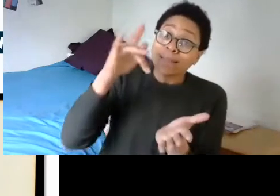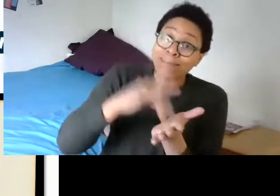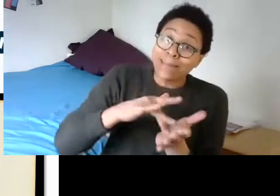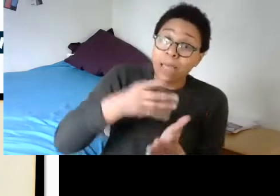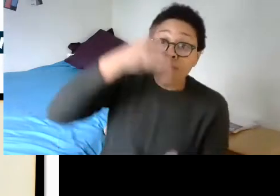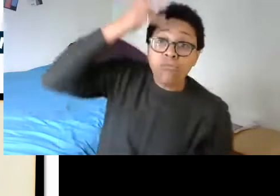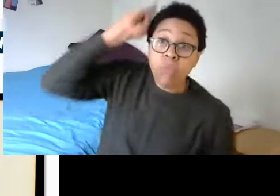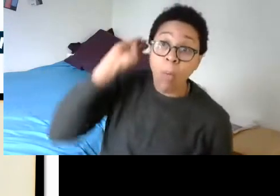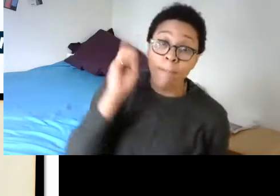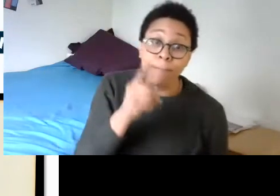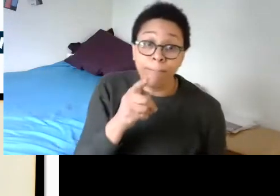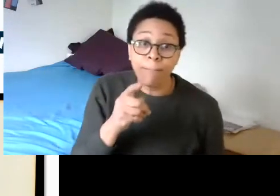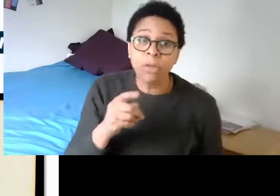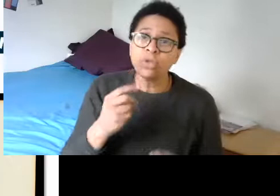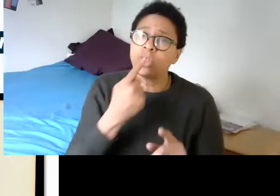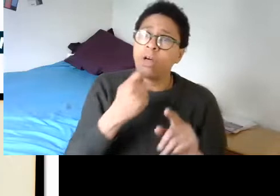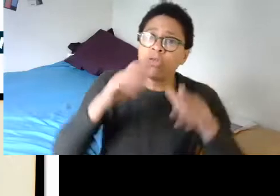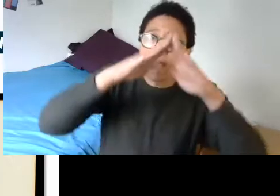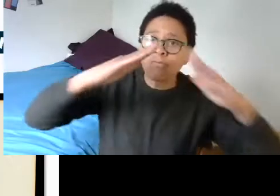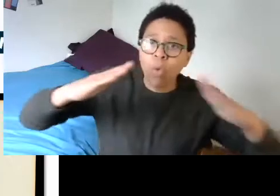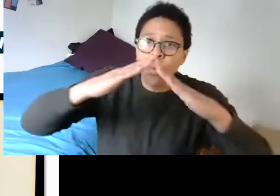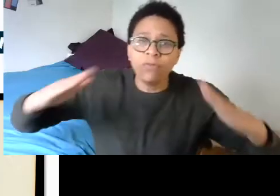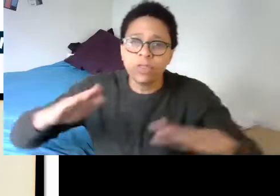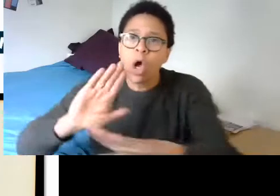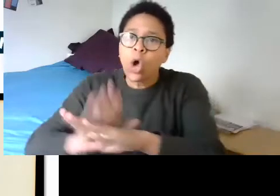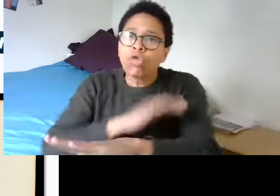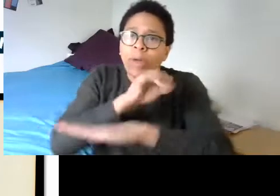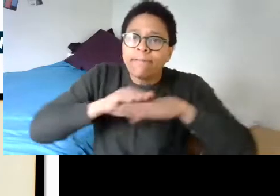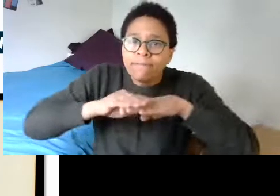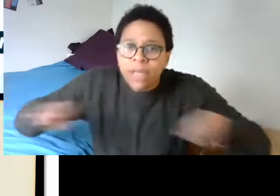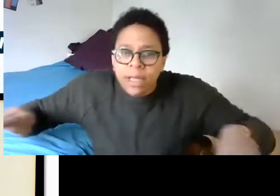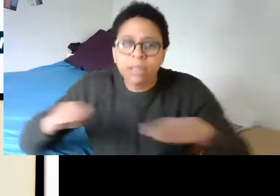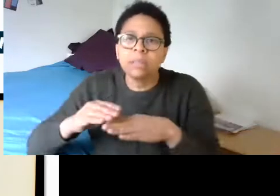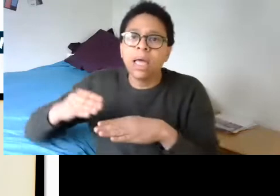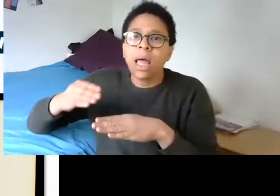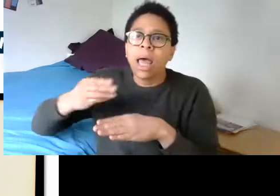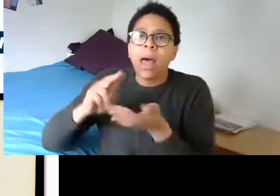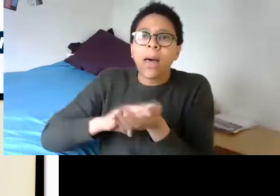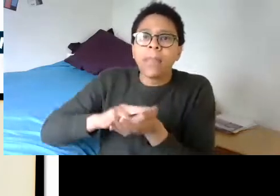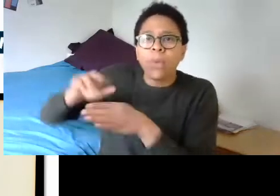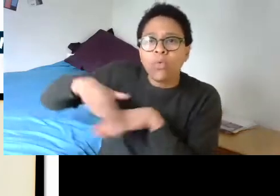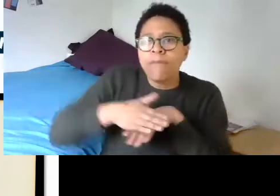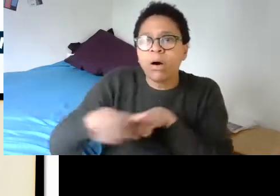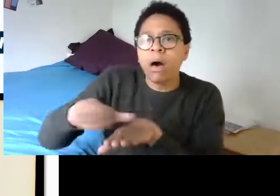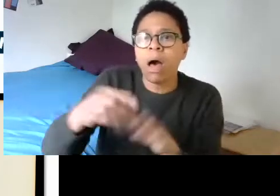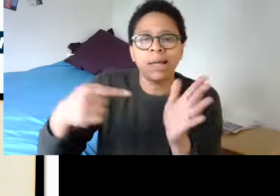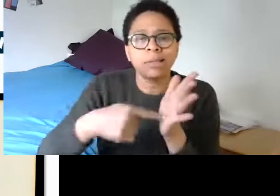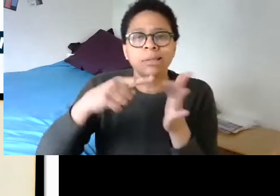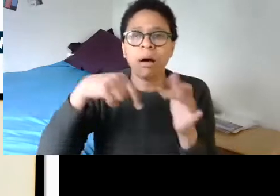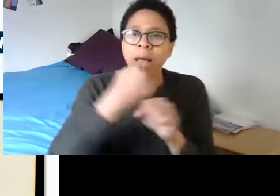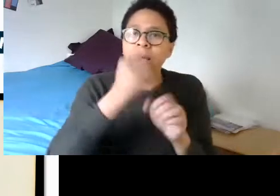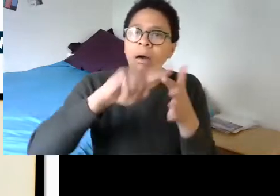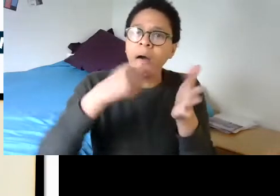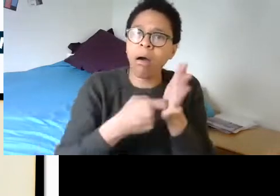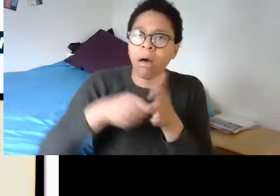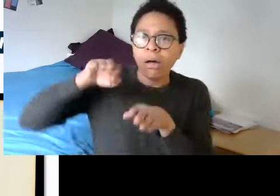walls, red tile roofs, green fields, and a beautiful blue river Tiber running through the centre. On the right is a similar image from the same